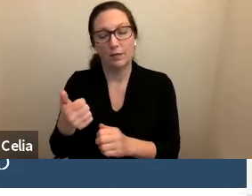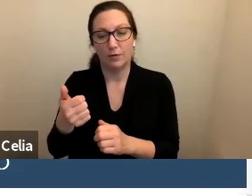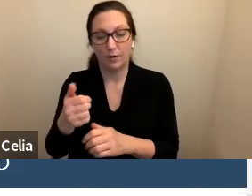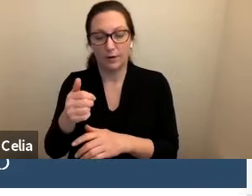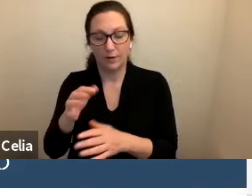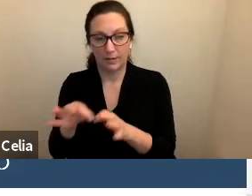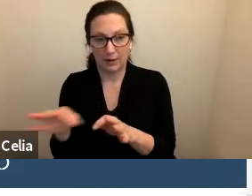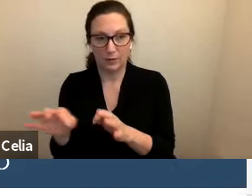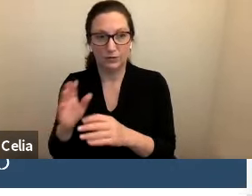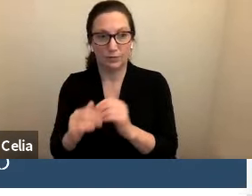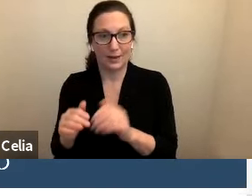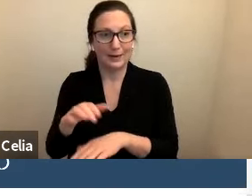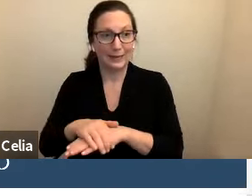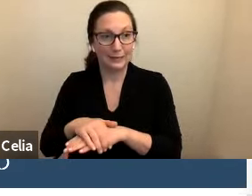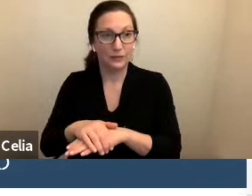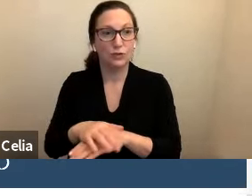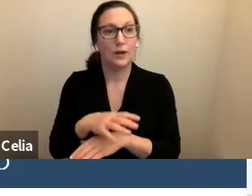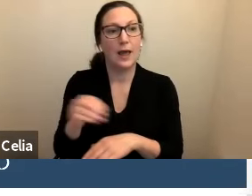educational attainment.